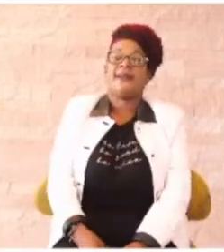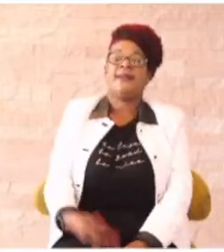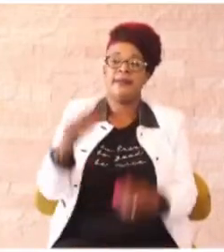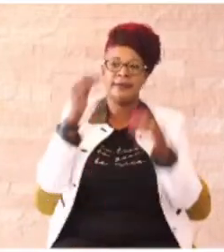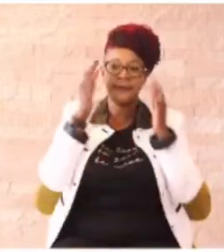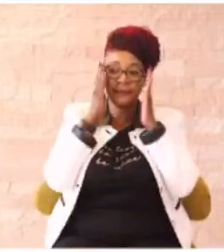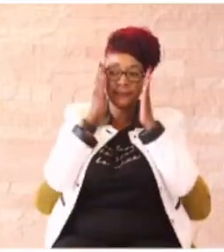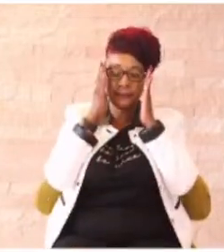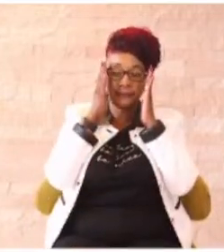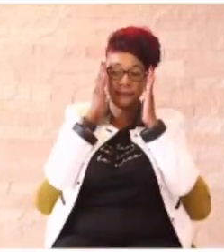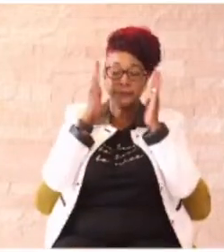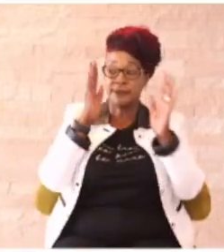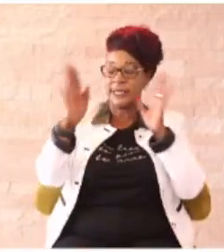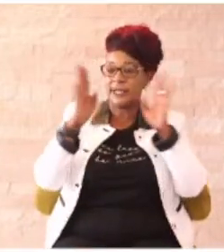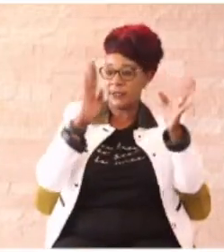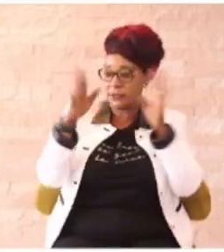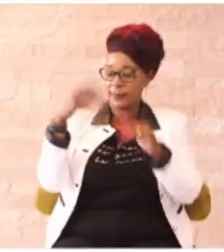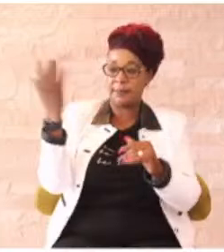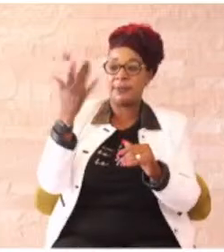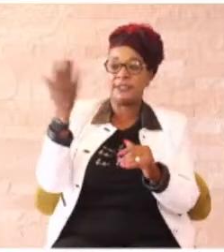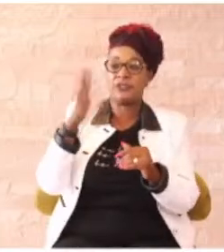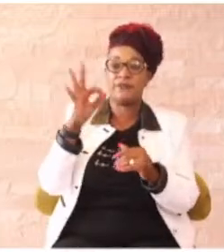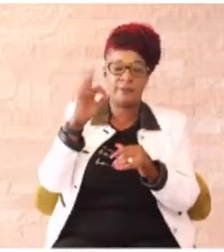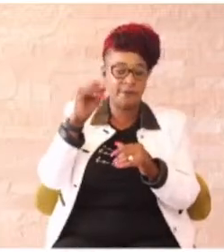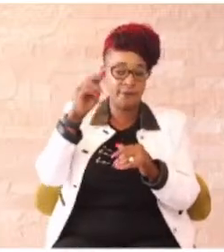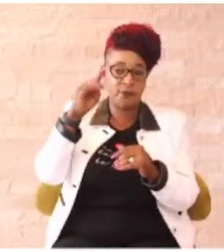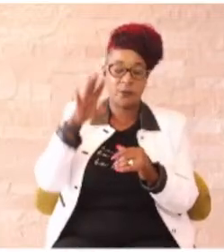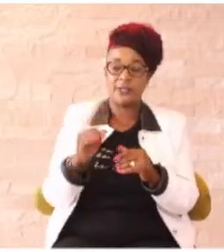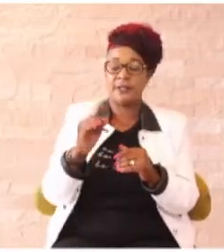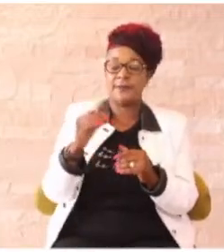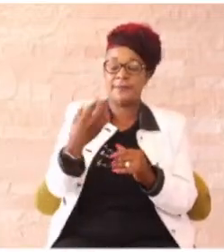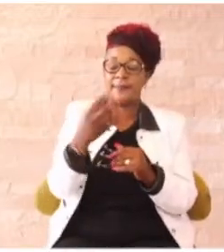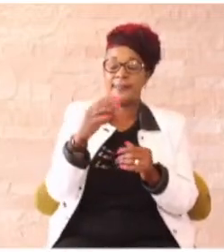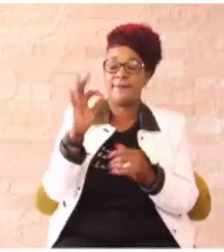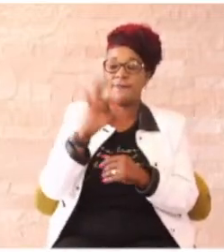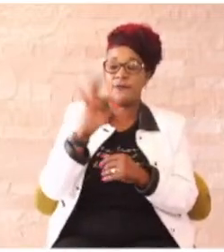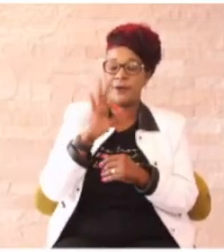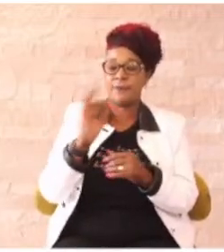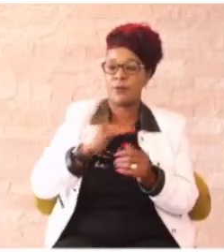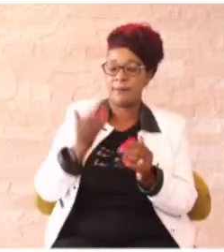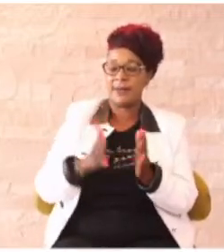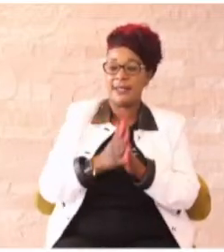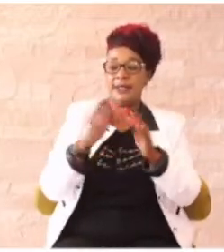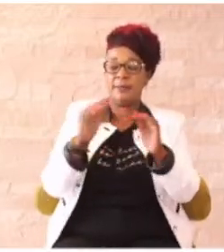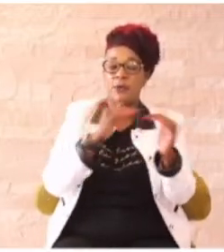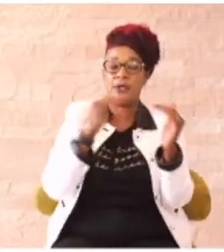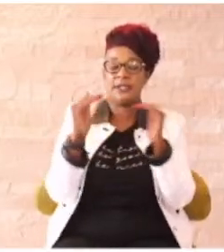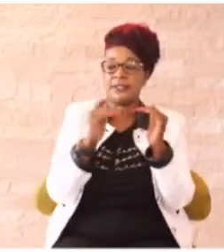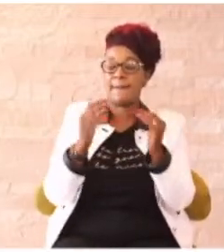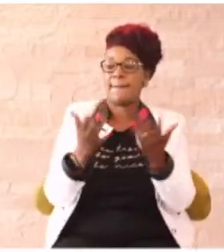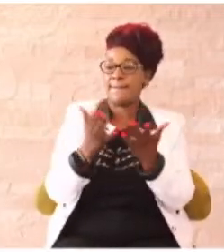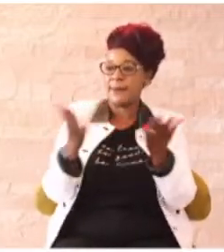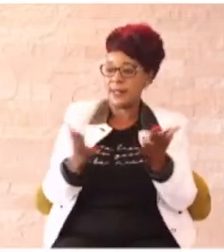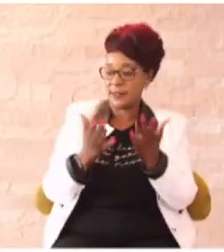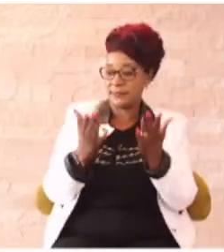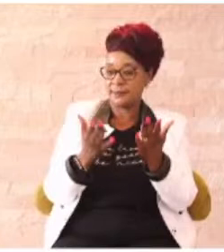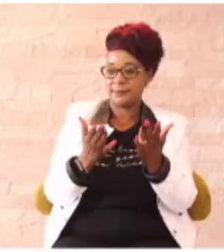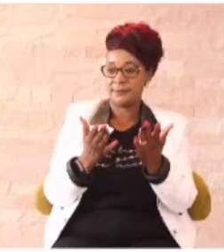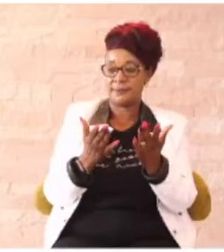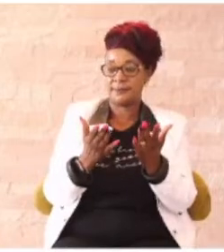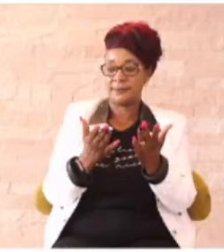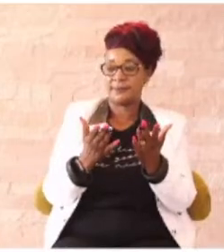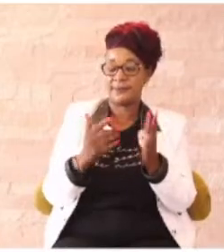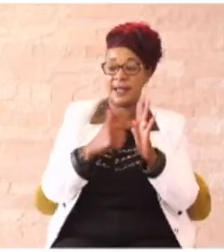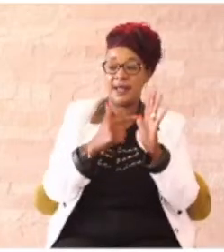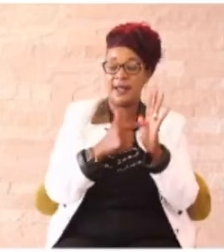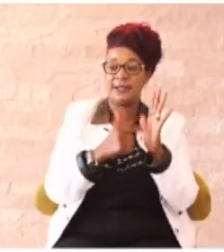Yes, this is a presentation from FOWODE, Forum for Women in Democracy. Here are a